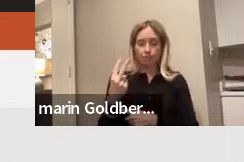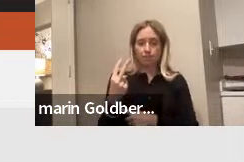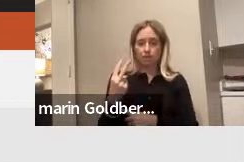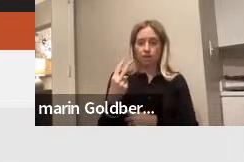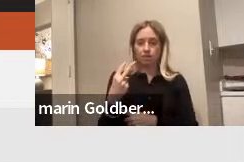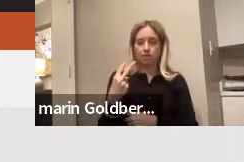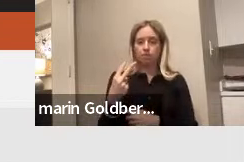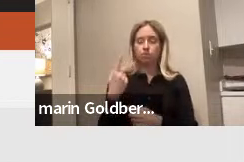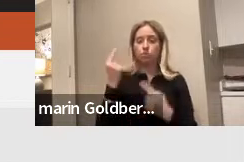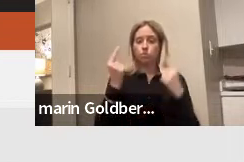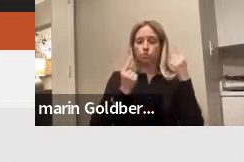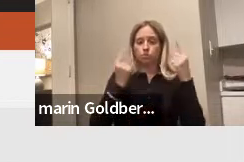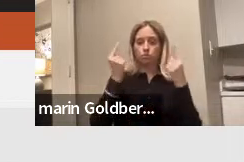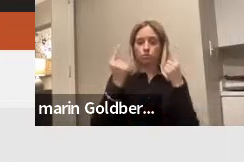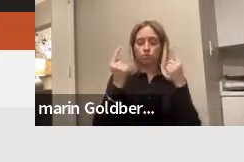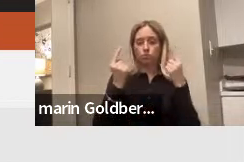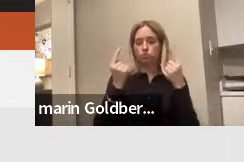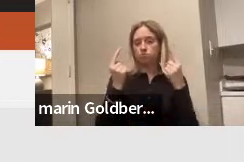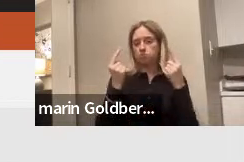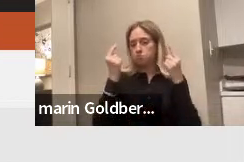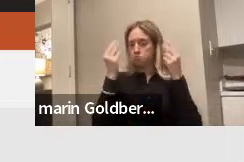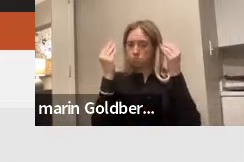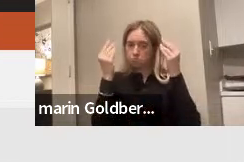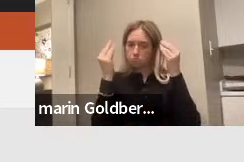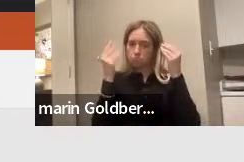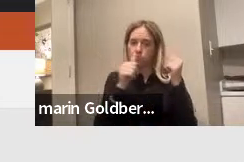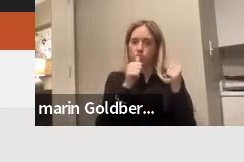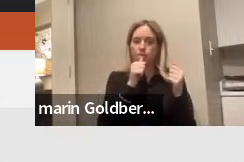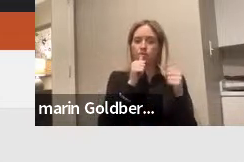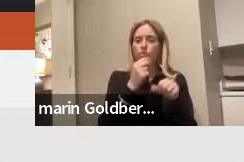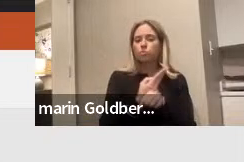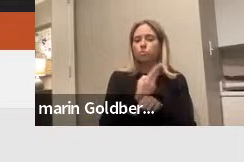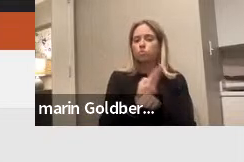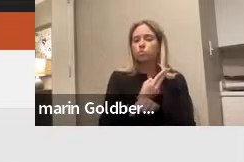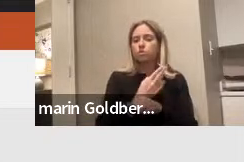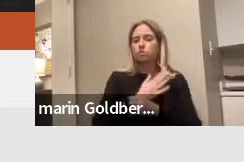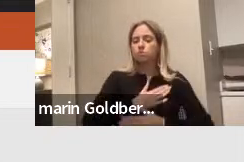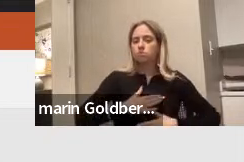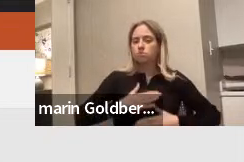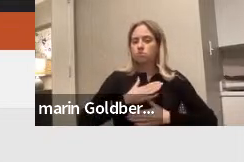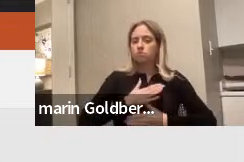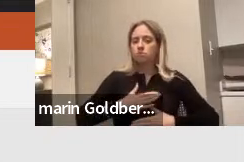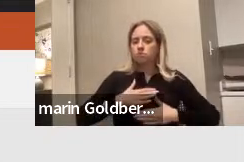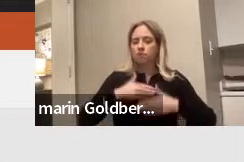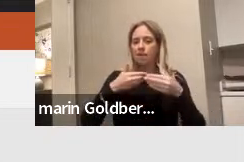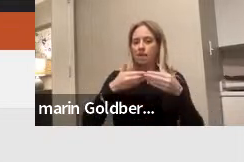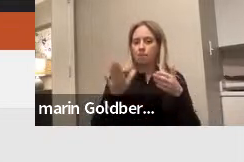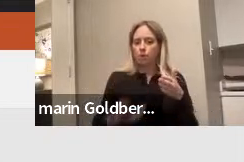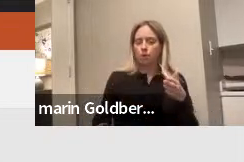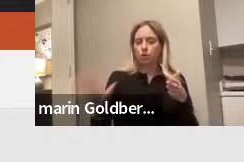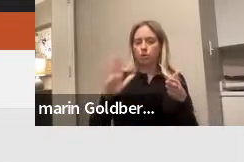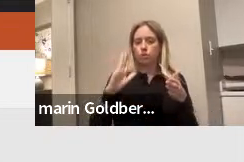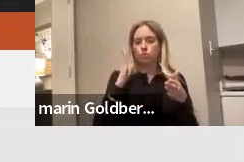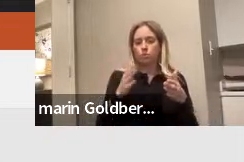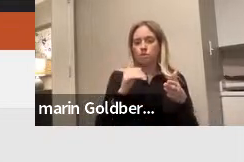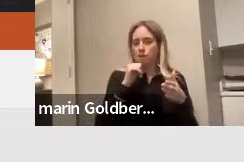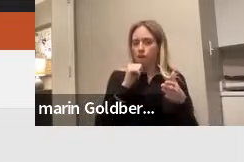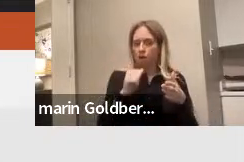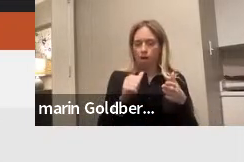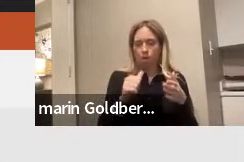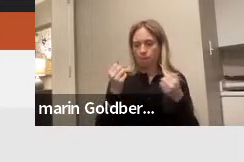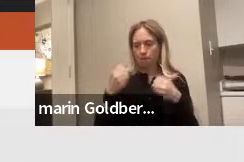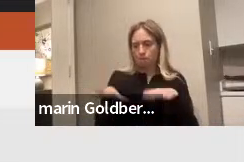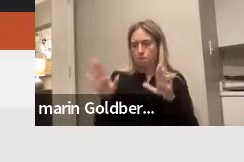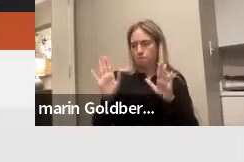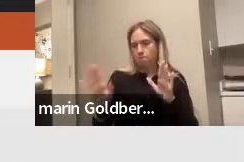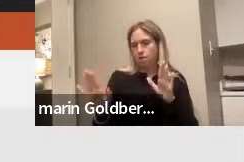to consider, it contemplates the privacy of the use and enjoyment of neighboring properties will not be unduly compromised.